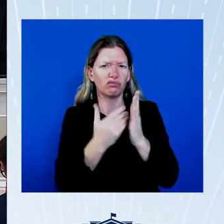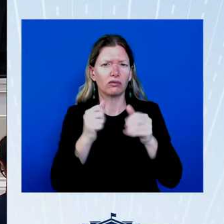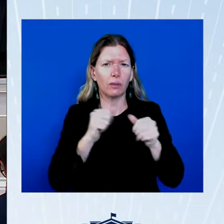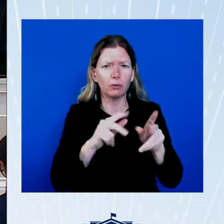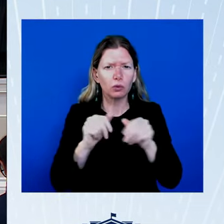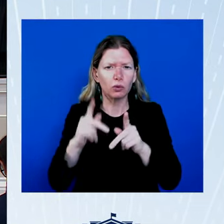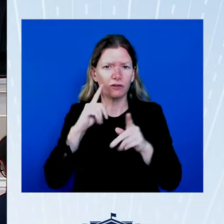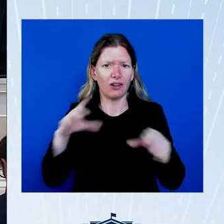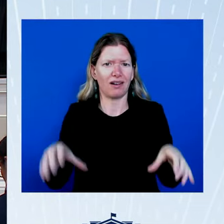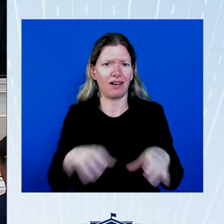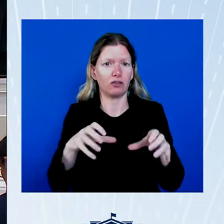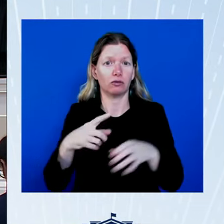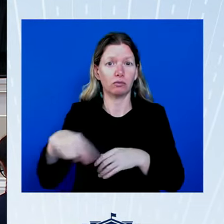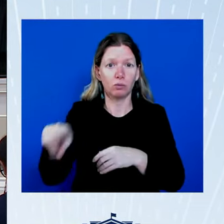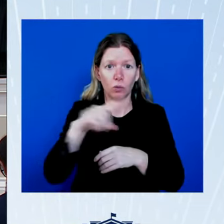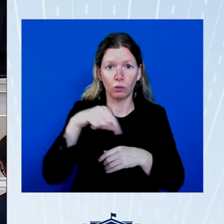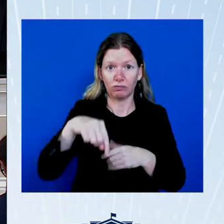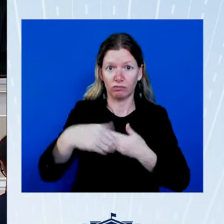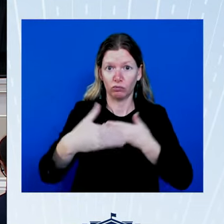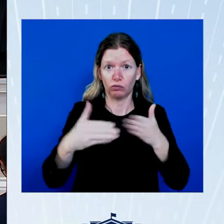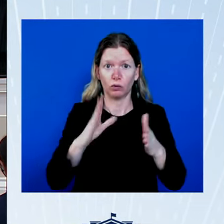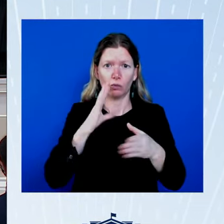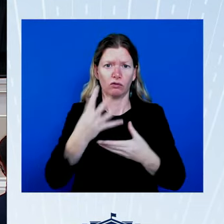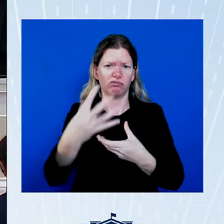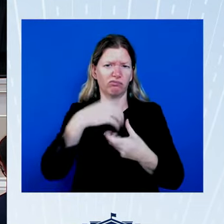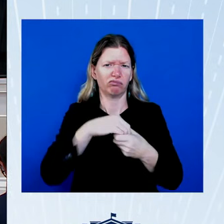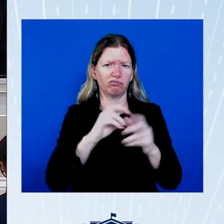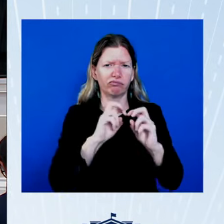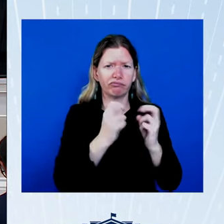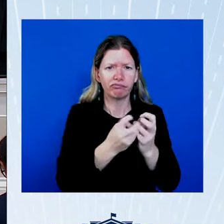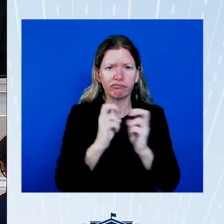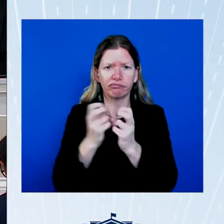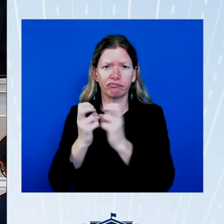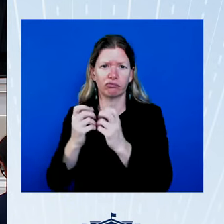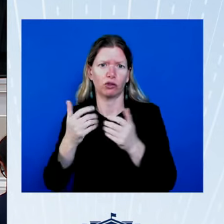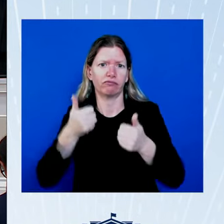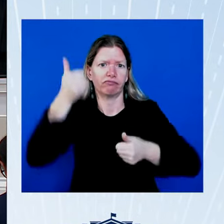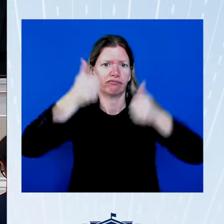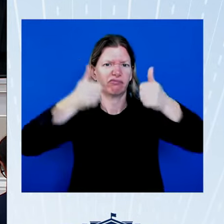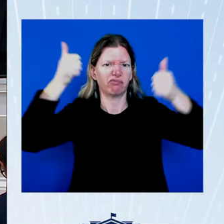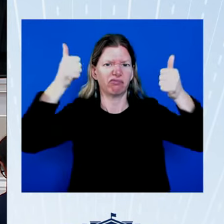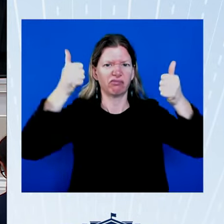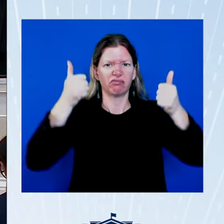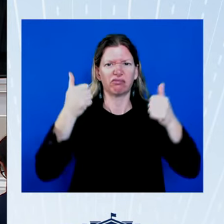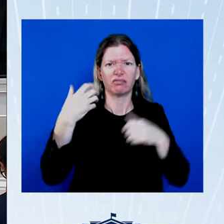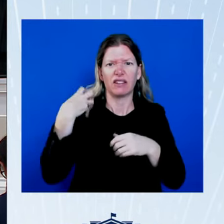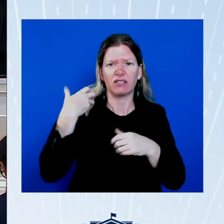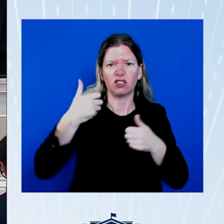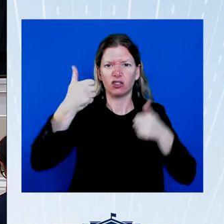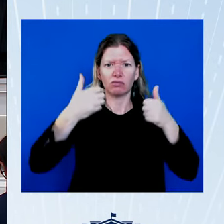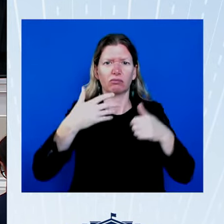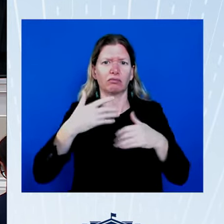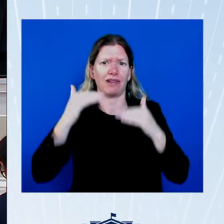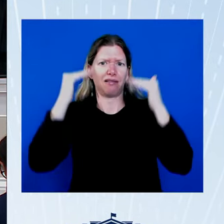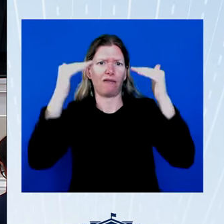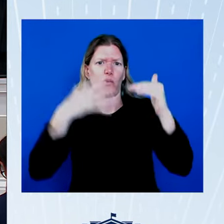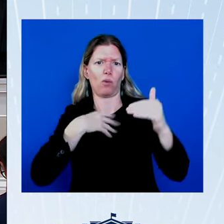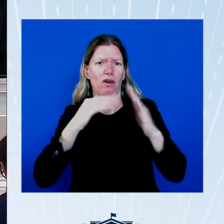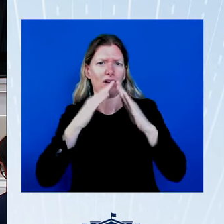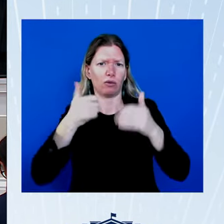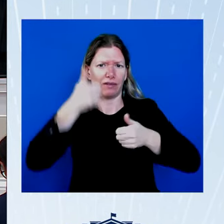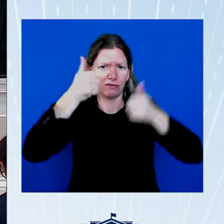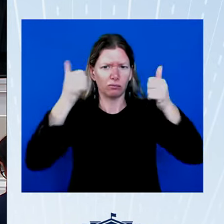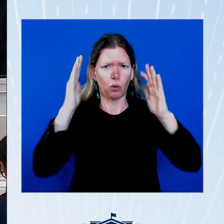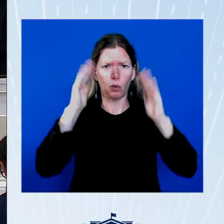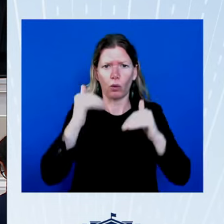House officials. And we hope that you will provide your feedback and make sure to share your stories, the realities of your work